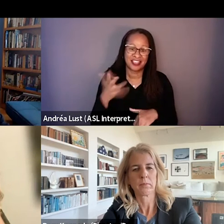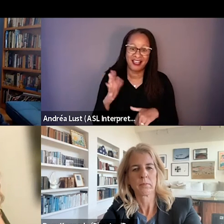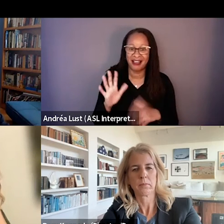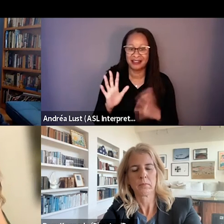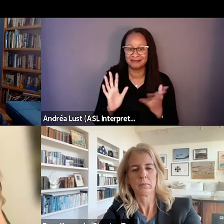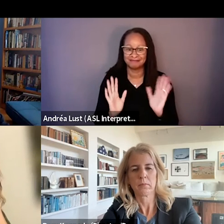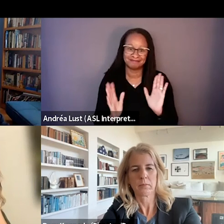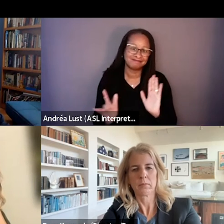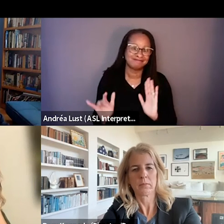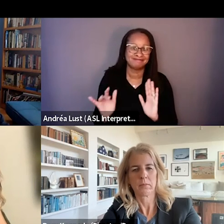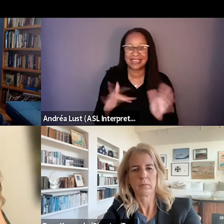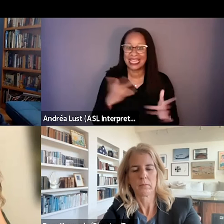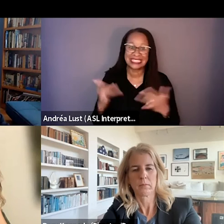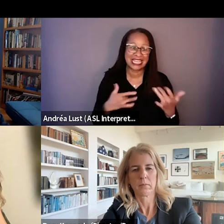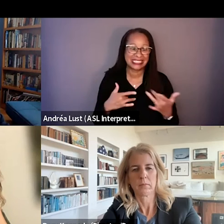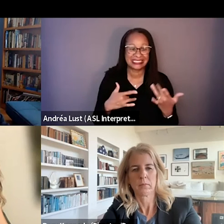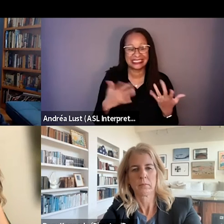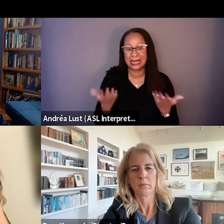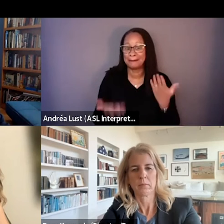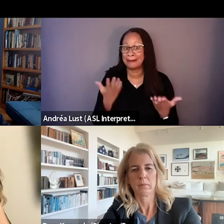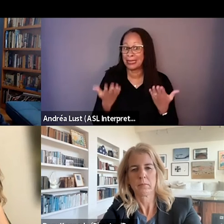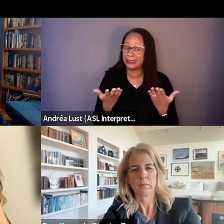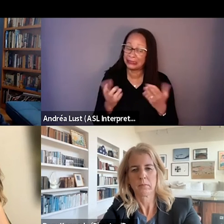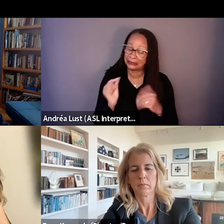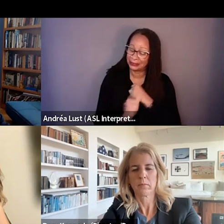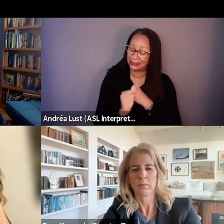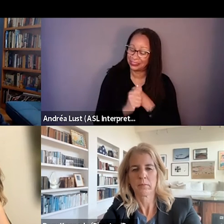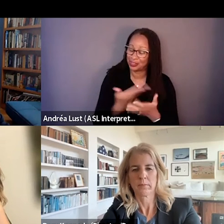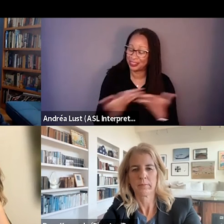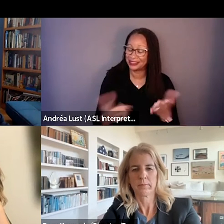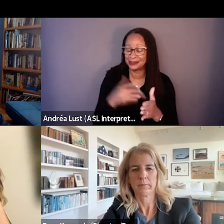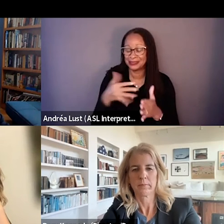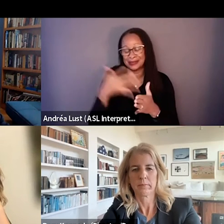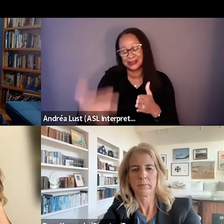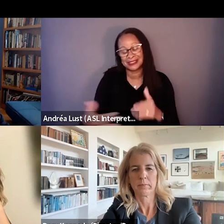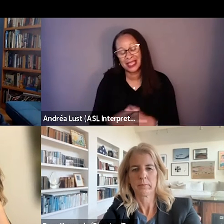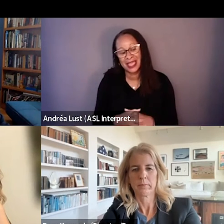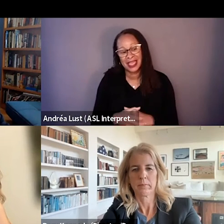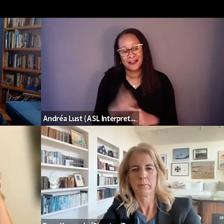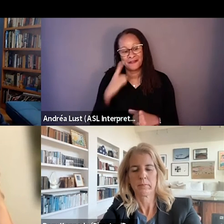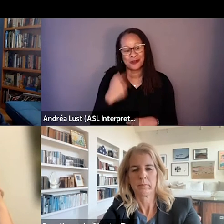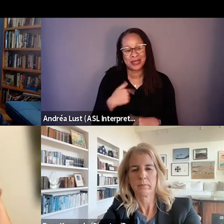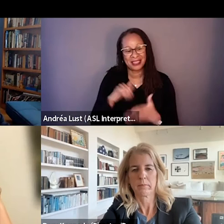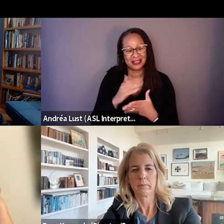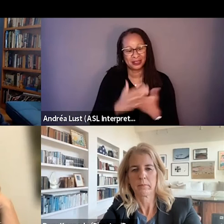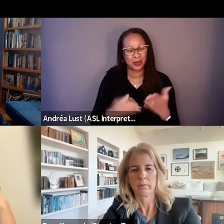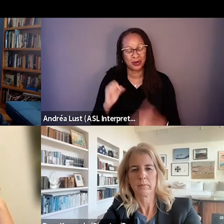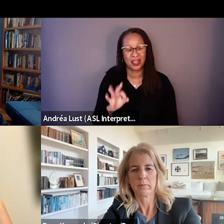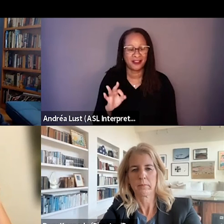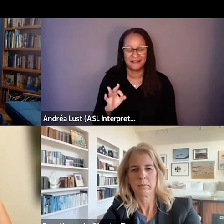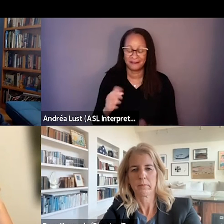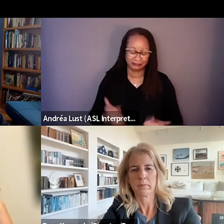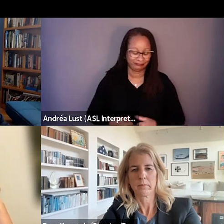relatively exciting and perhaps slightly dangerous things at times. And to me, that's part of being